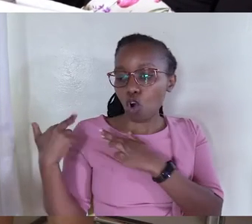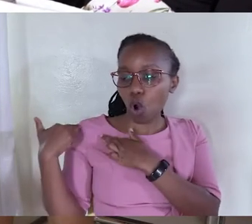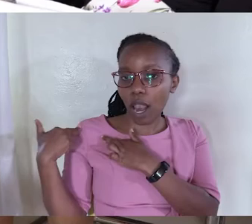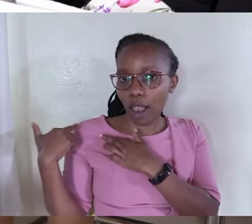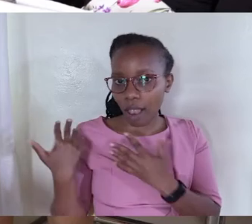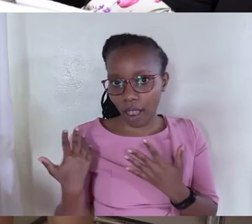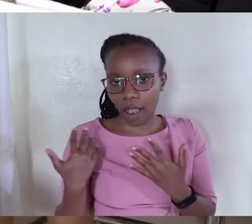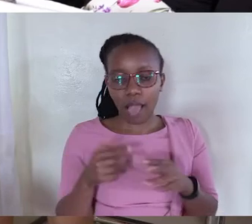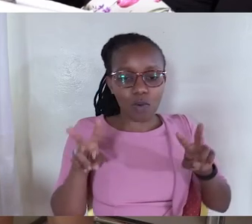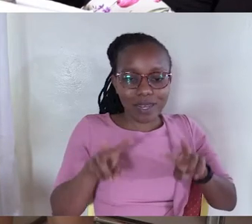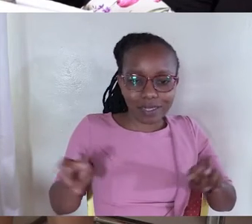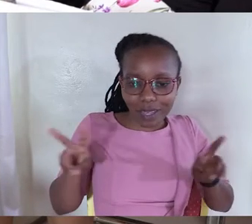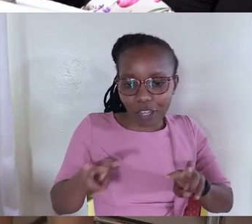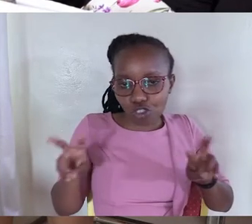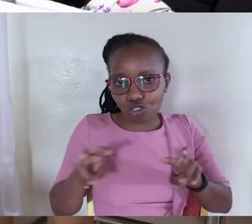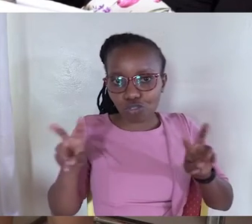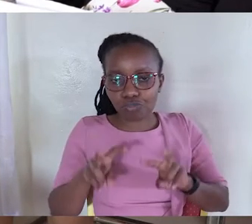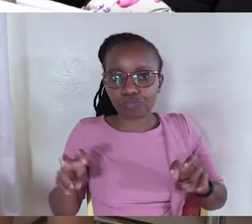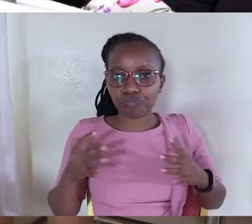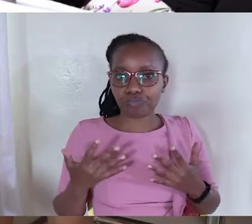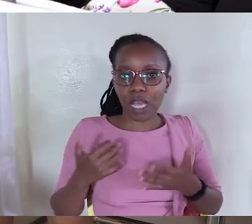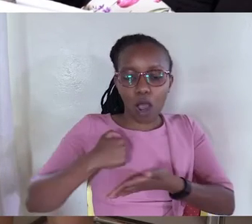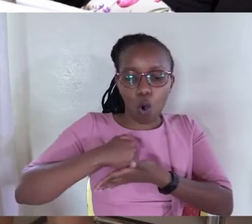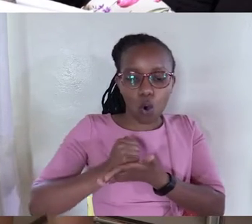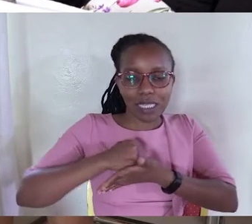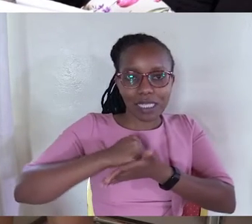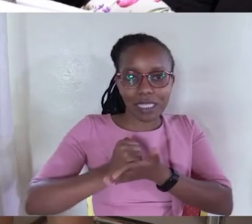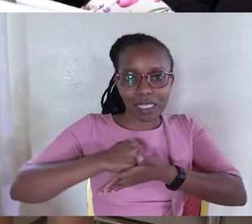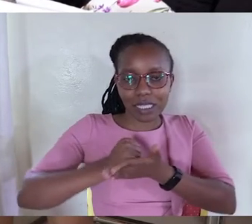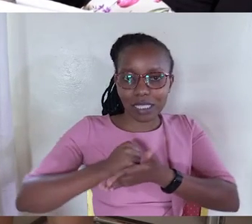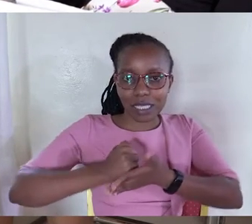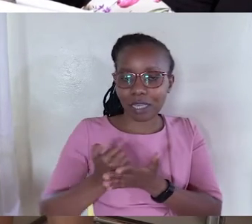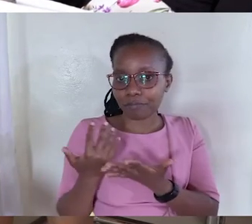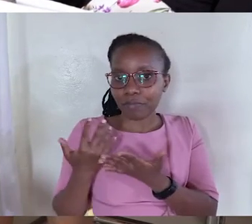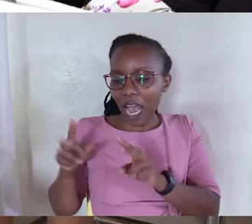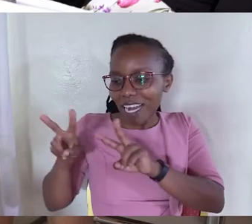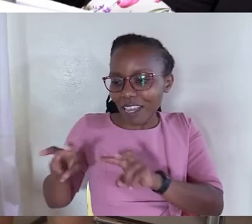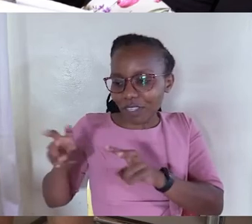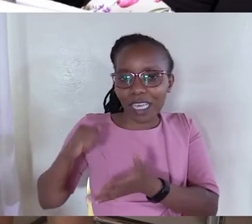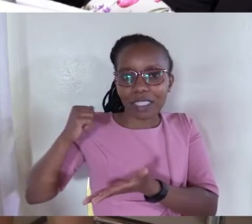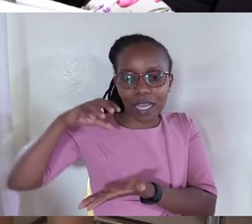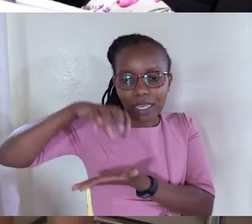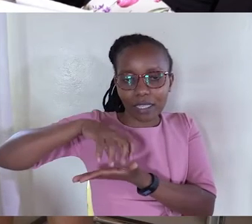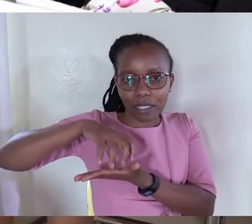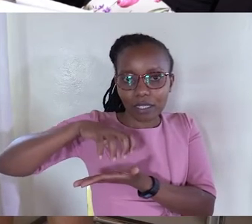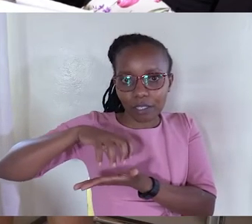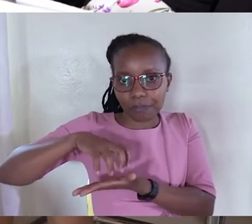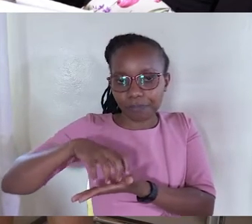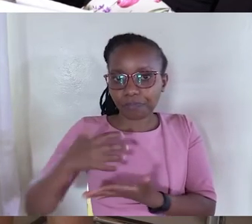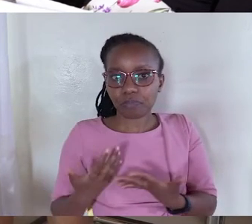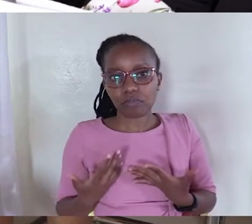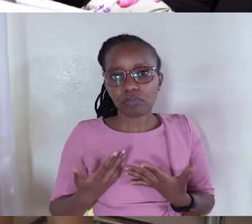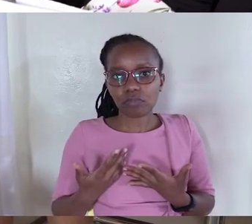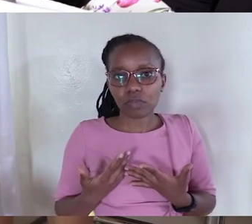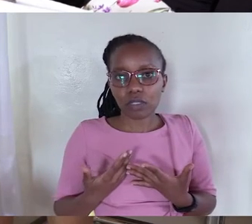do research and carry out audits and investigate cases, and also check